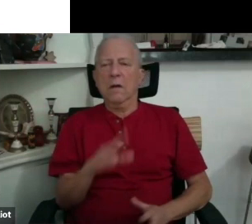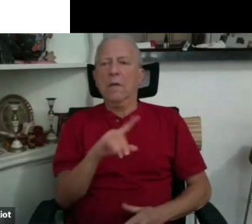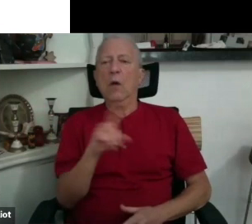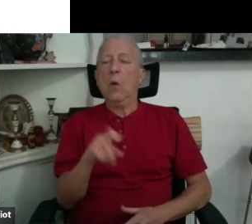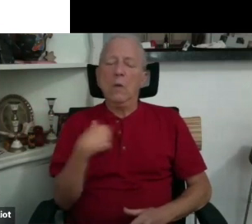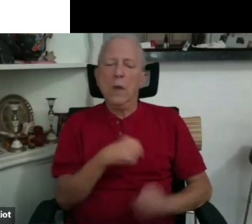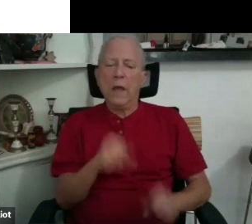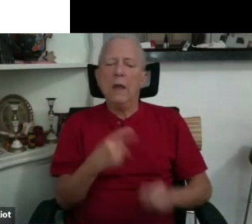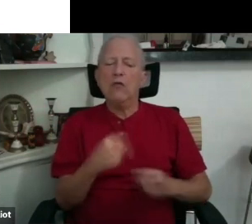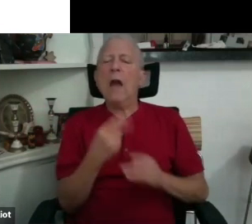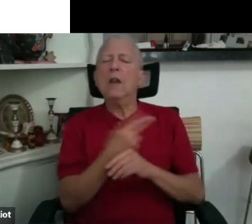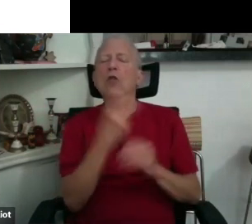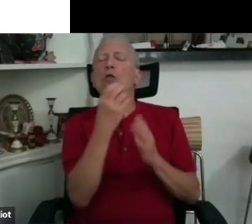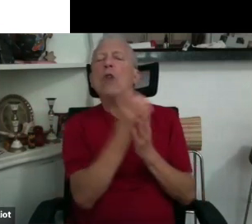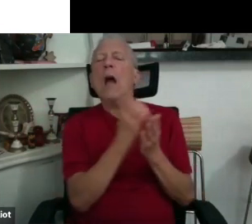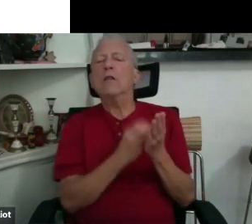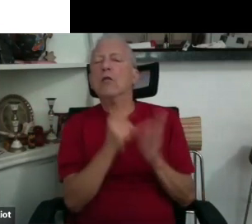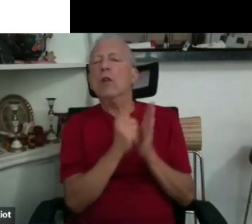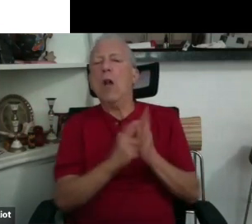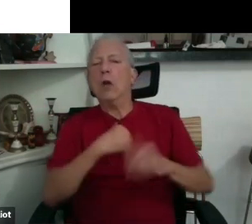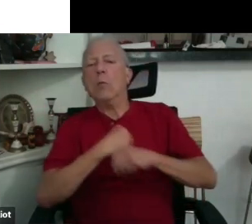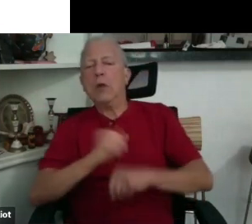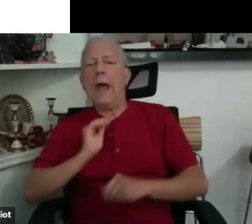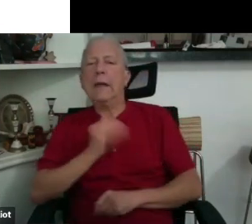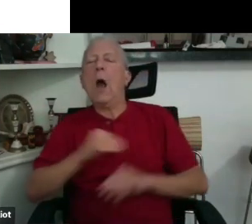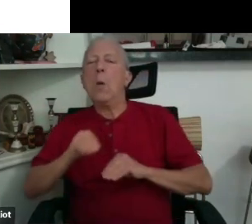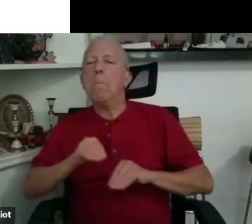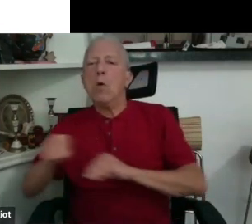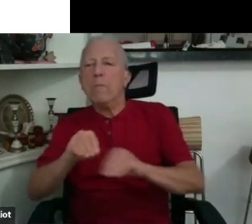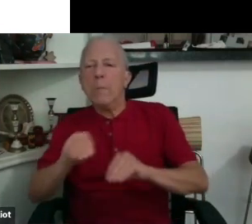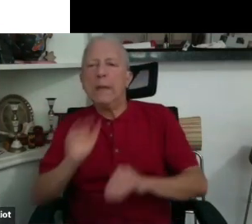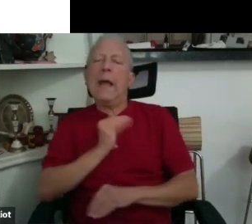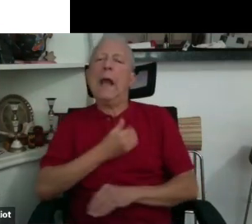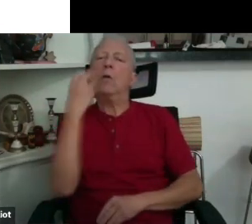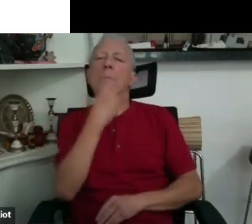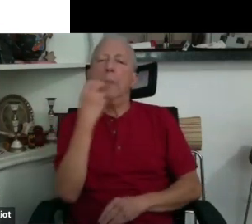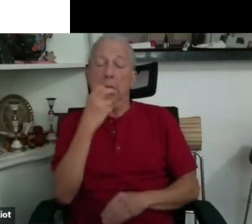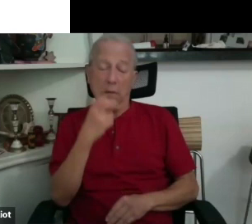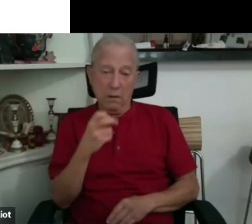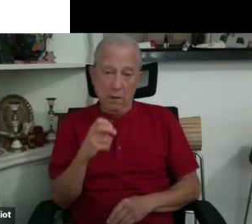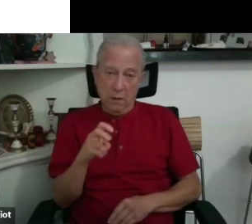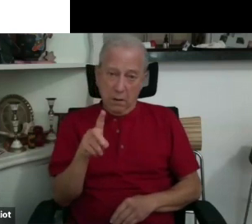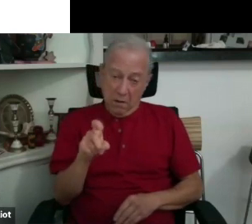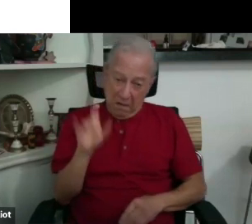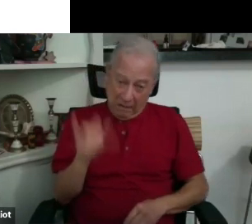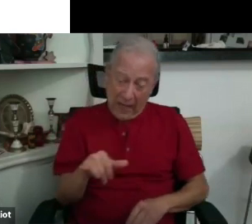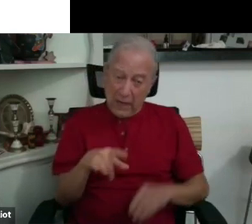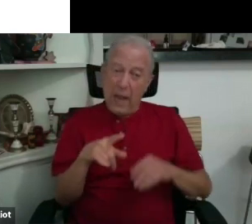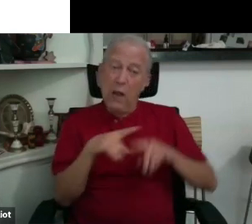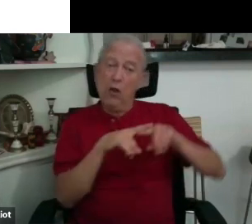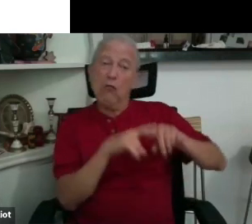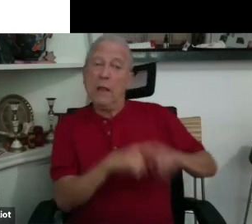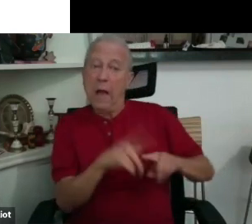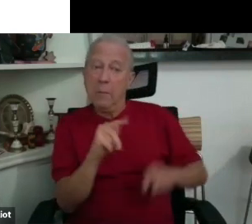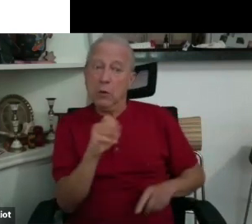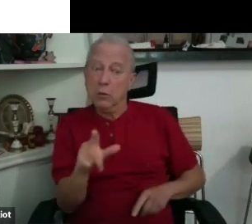could try to use constitutional law to protect our movements and our speech. Is that a reliable tool? Like, not